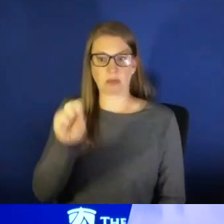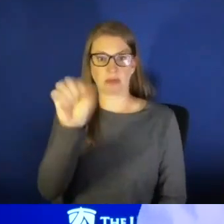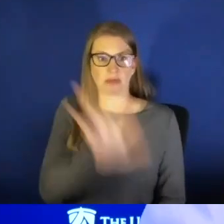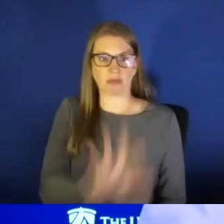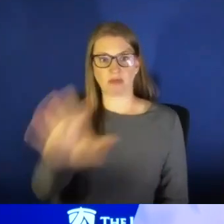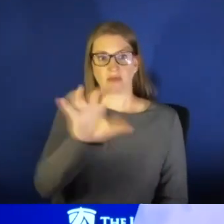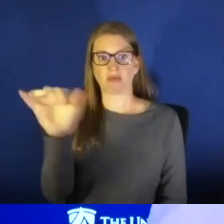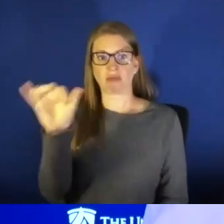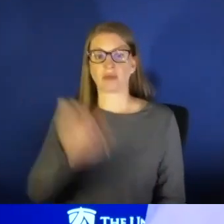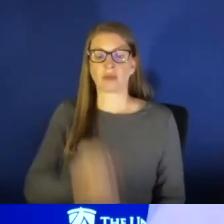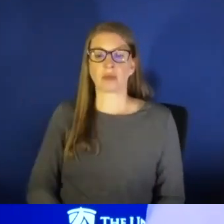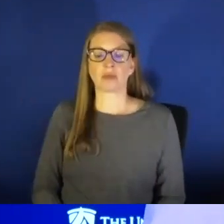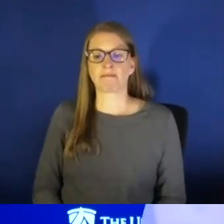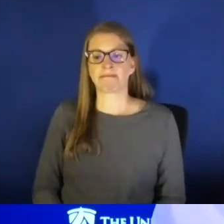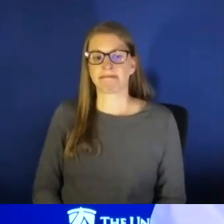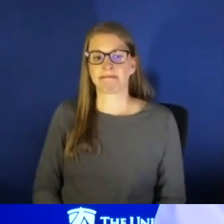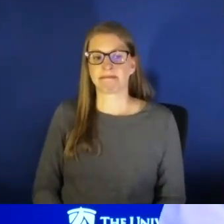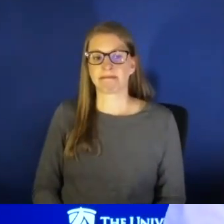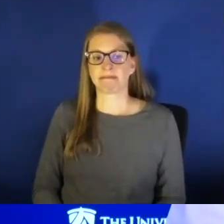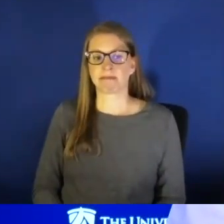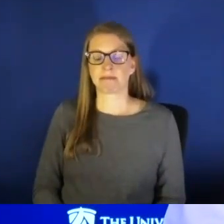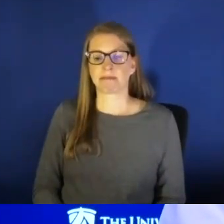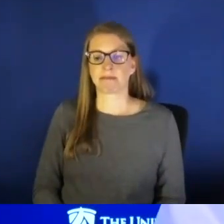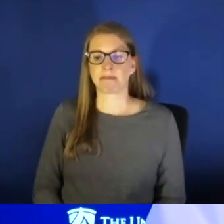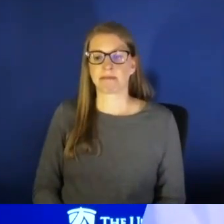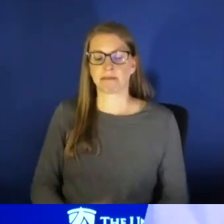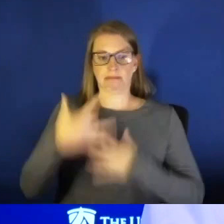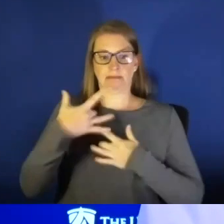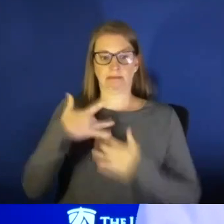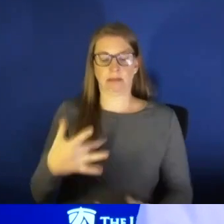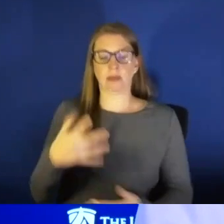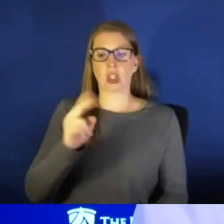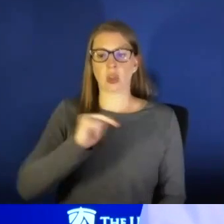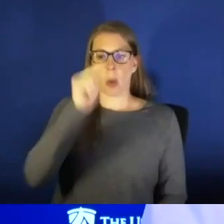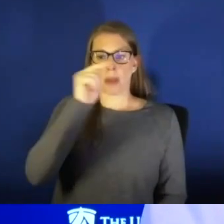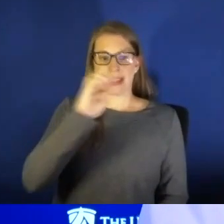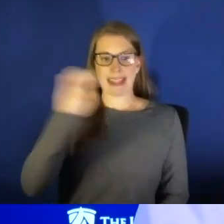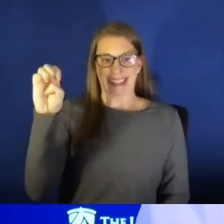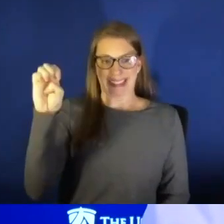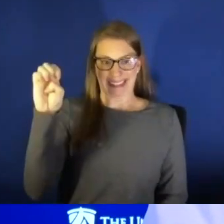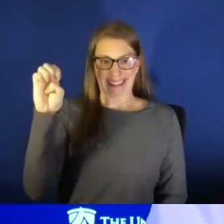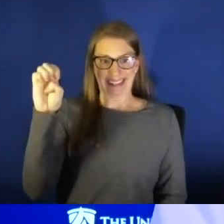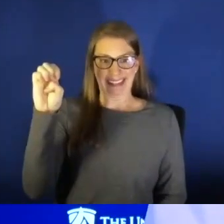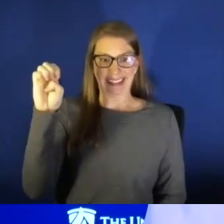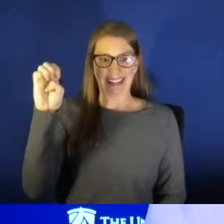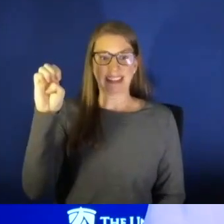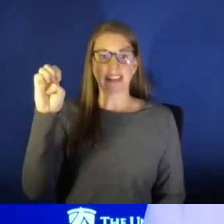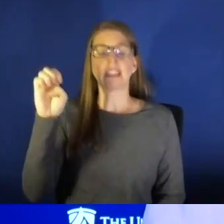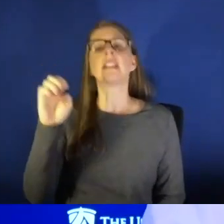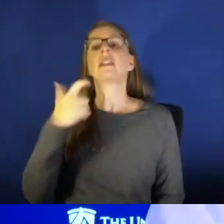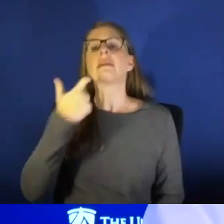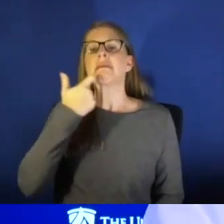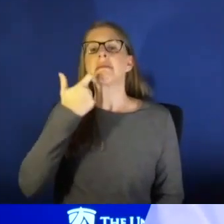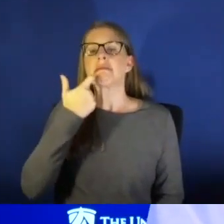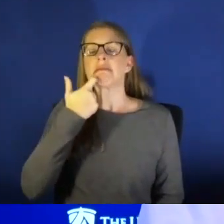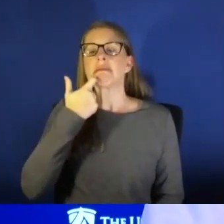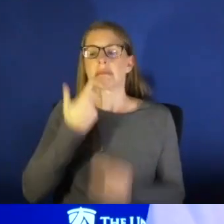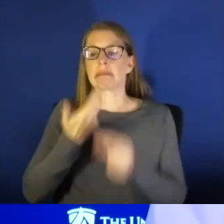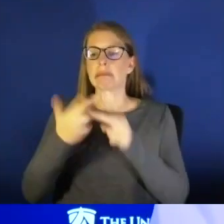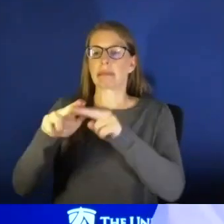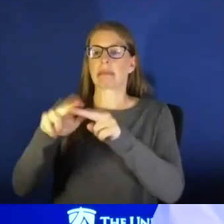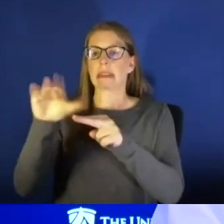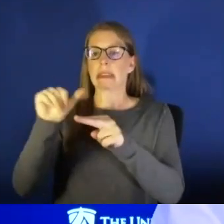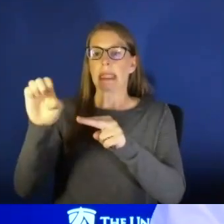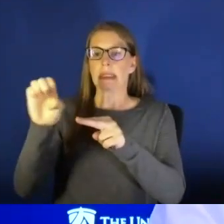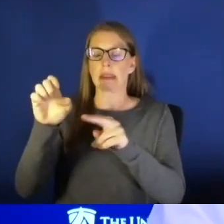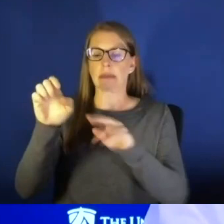probably mostly centered on the Northeast, as they seem to see this most recent uptick in cases a little bit